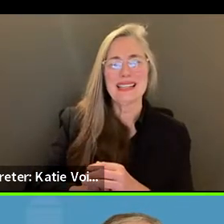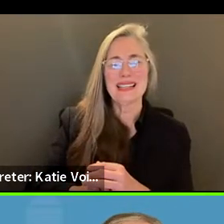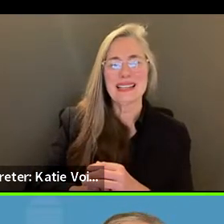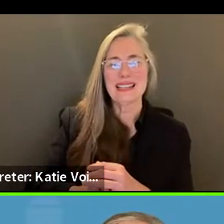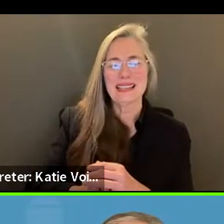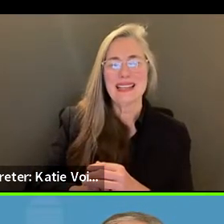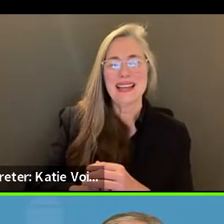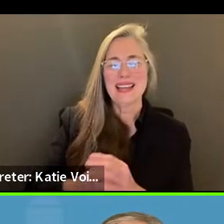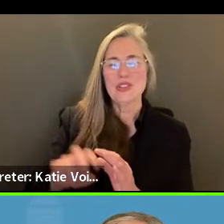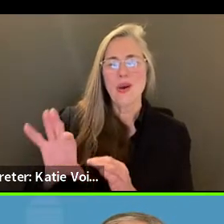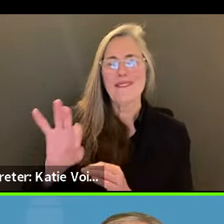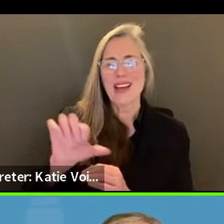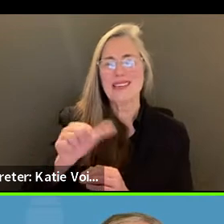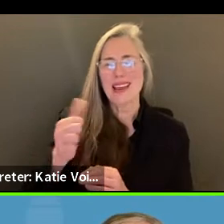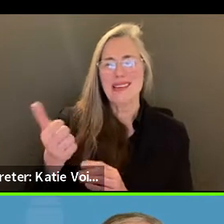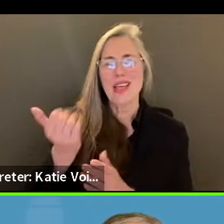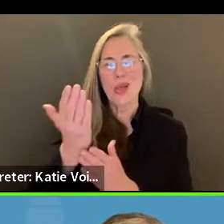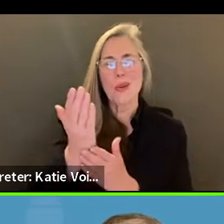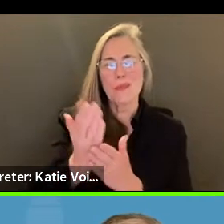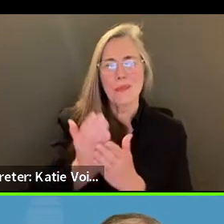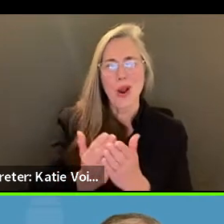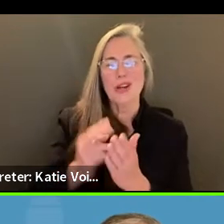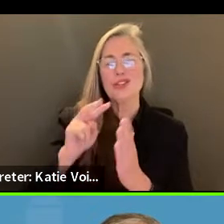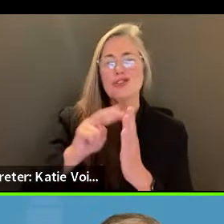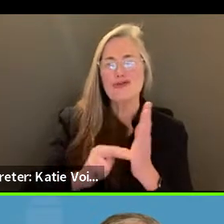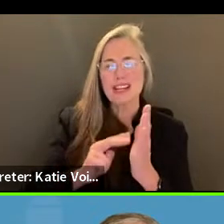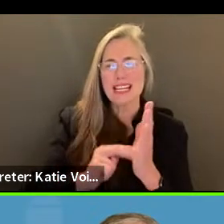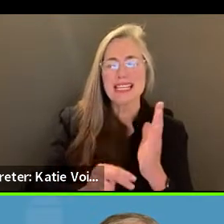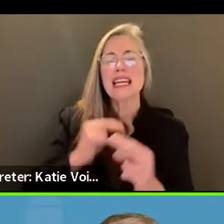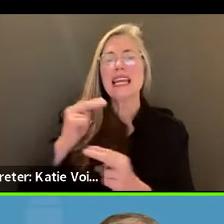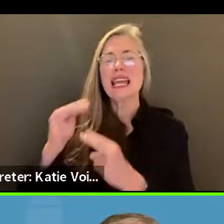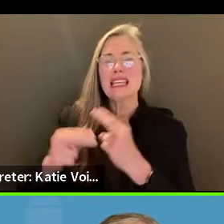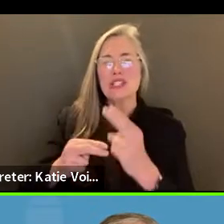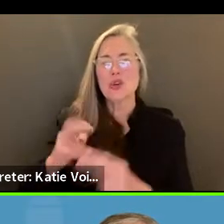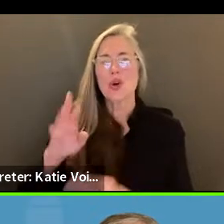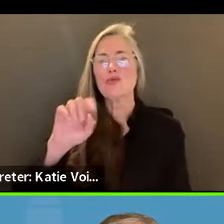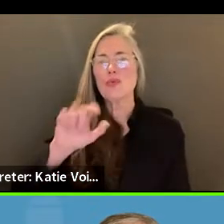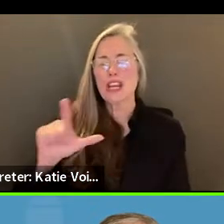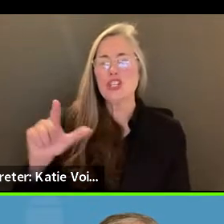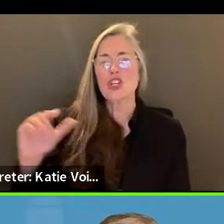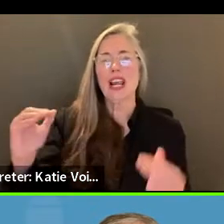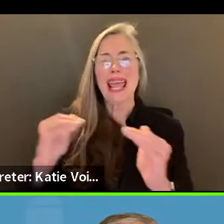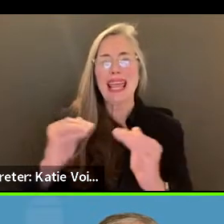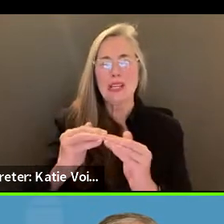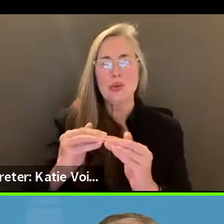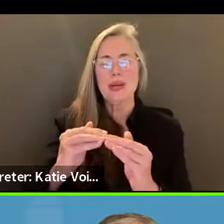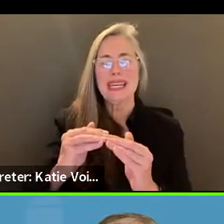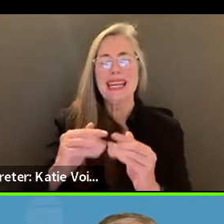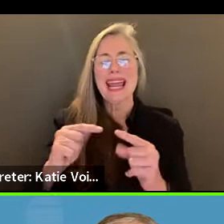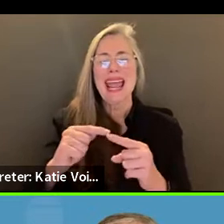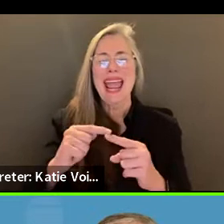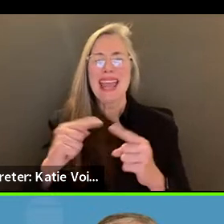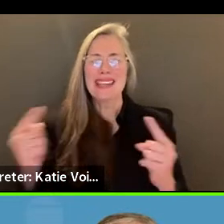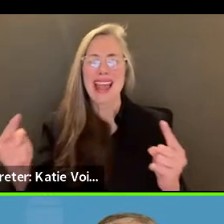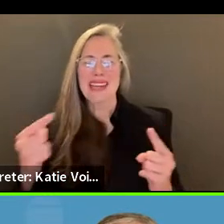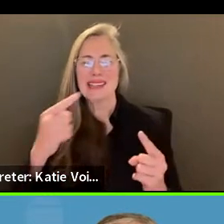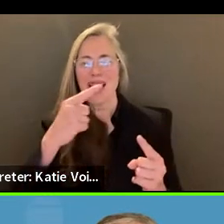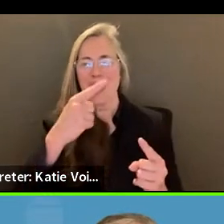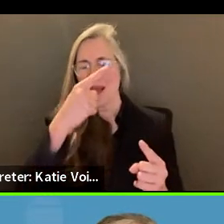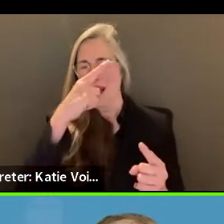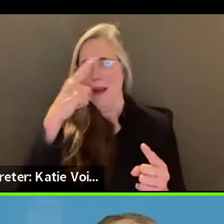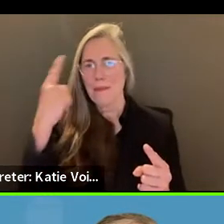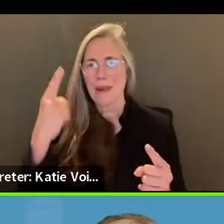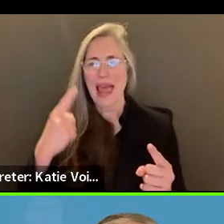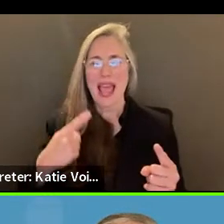of it, or another run at it. Historical racial equity and anti-Blackness initiatives spanning the